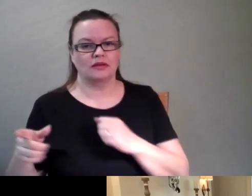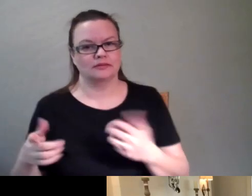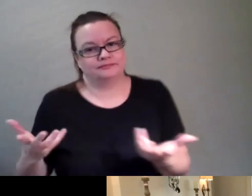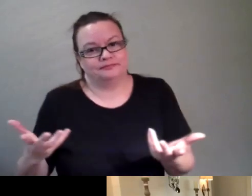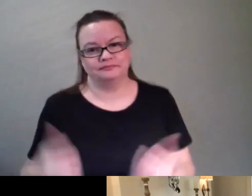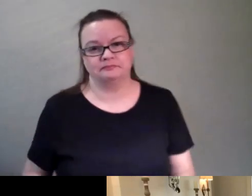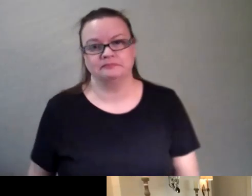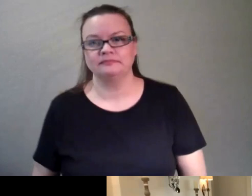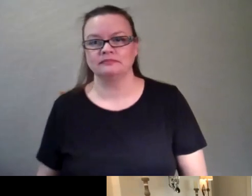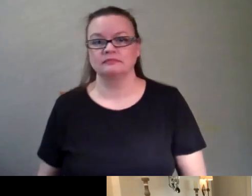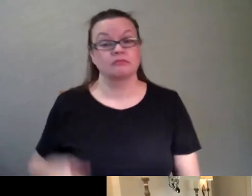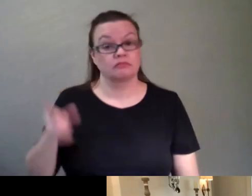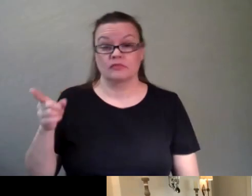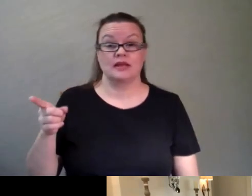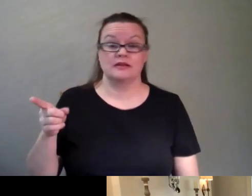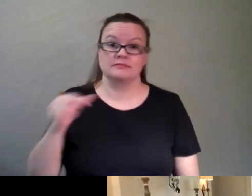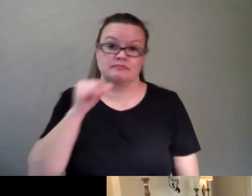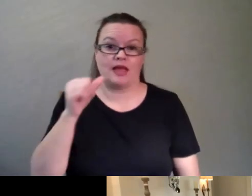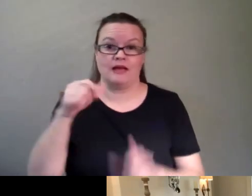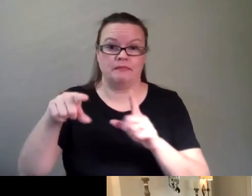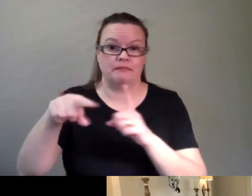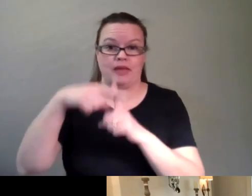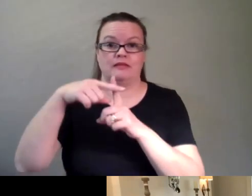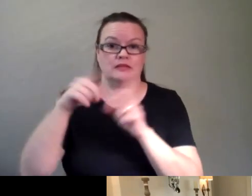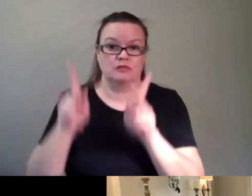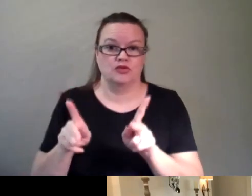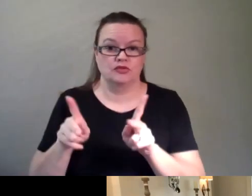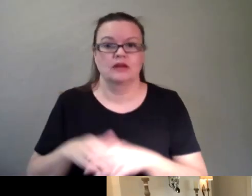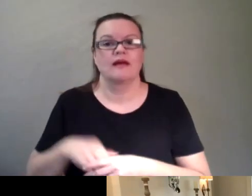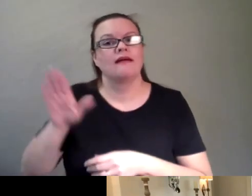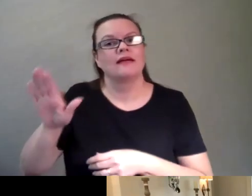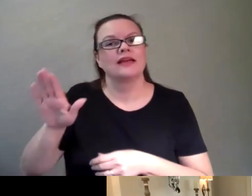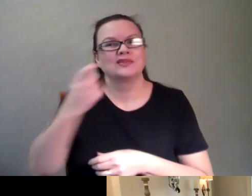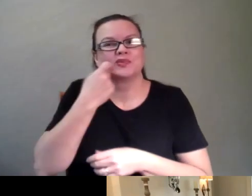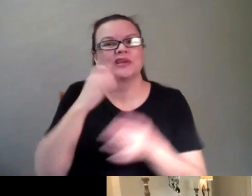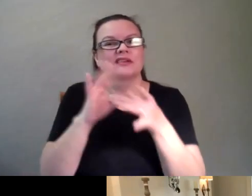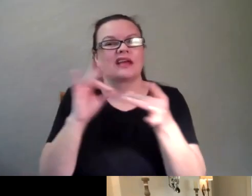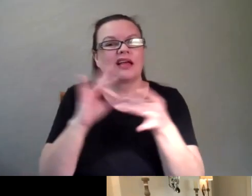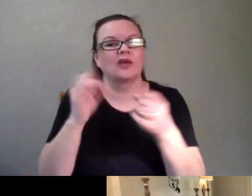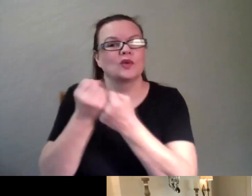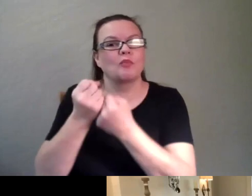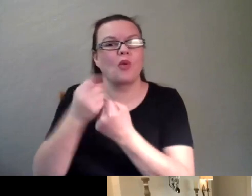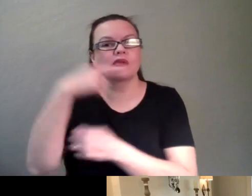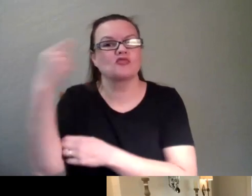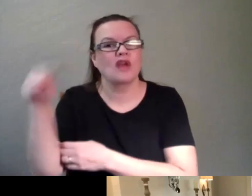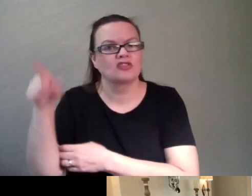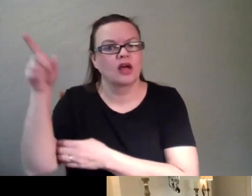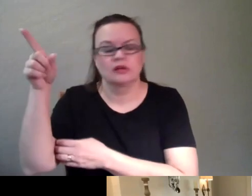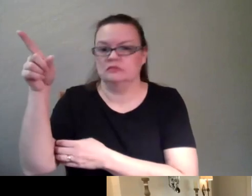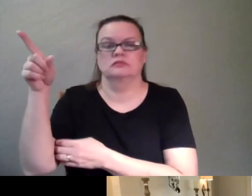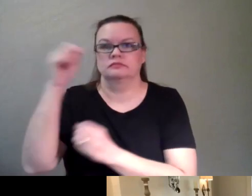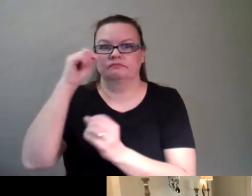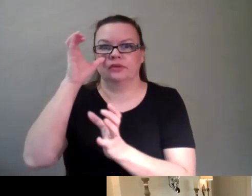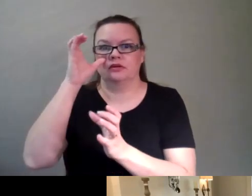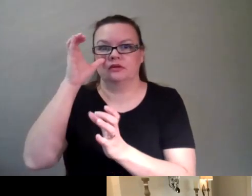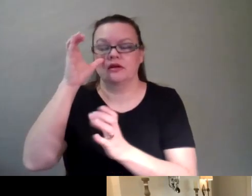But he is disappointing. I saw one of the questions already is about his statements on Russia, which I just, I grew up as a military brat,